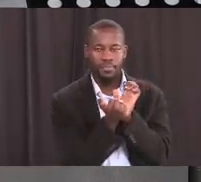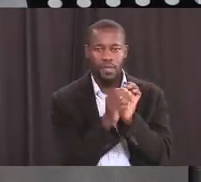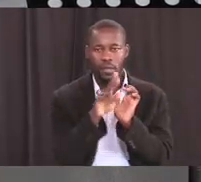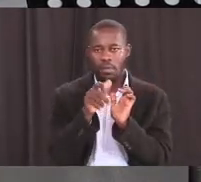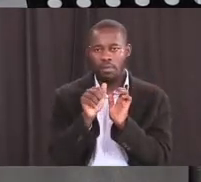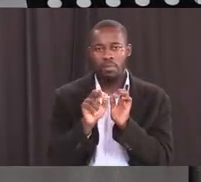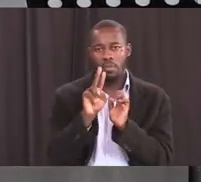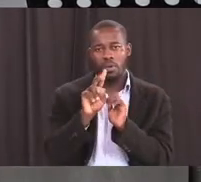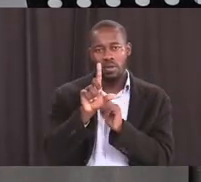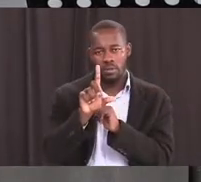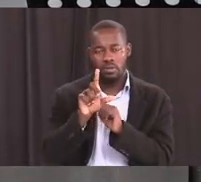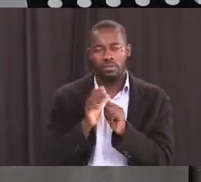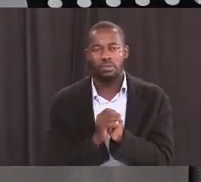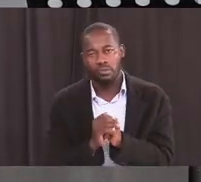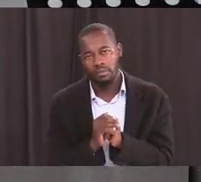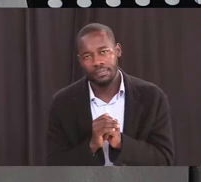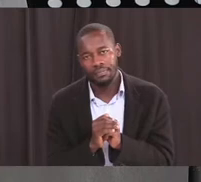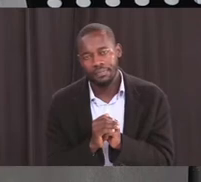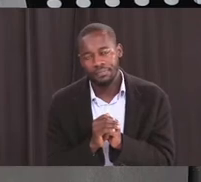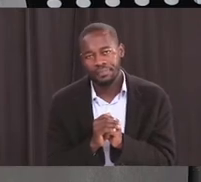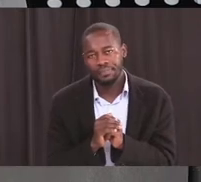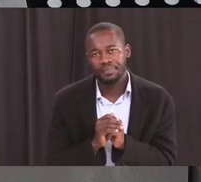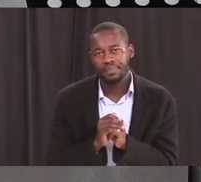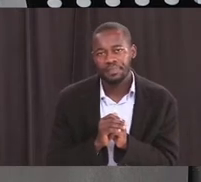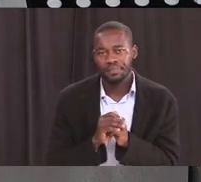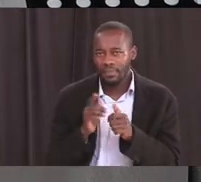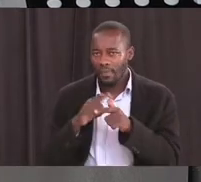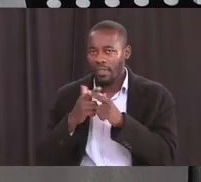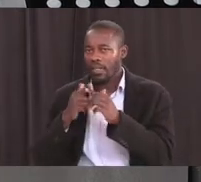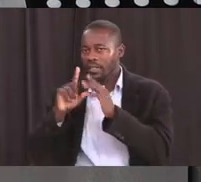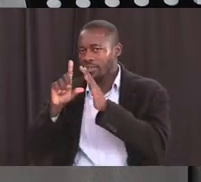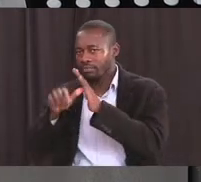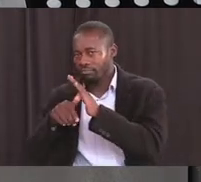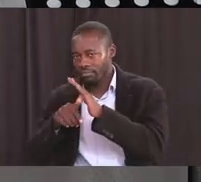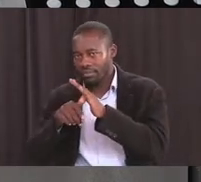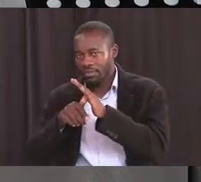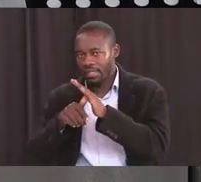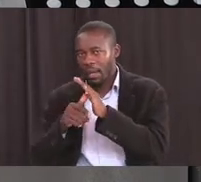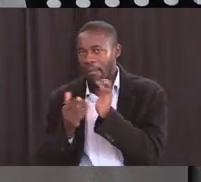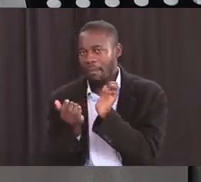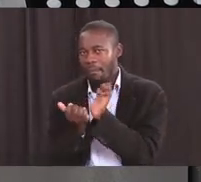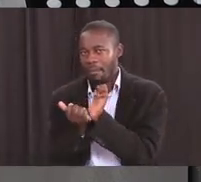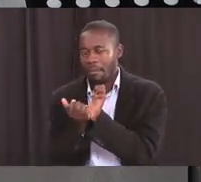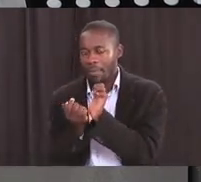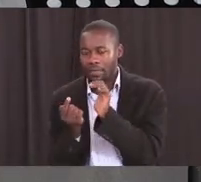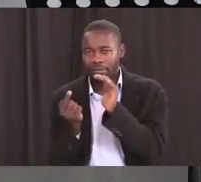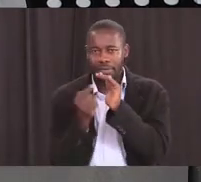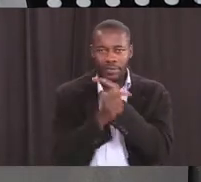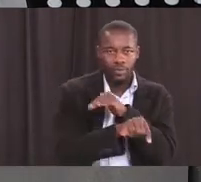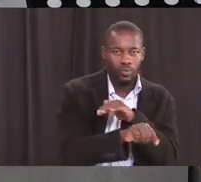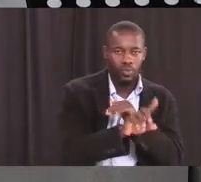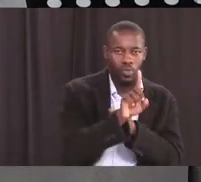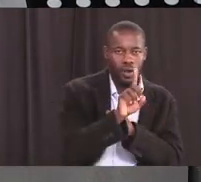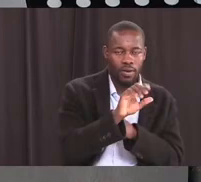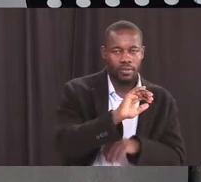they eventually came to a port town called Troas. I want you to see this on the map.